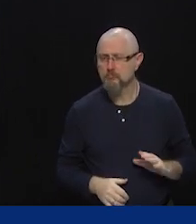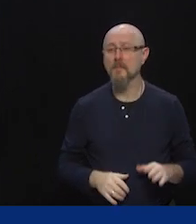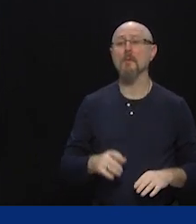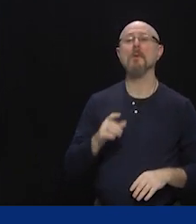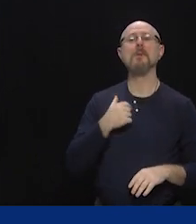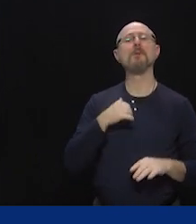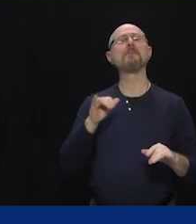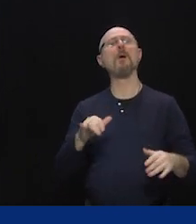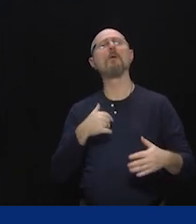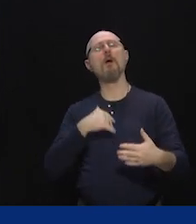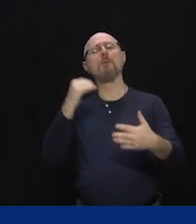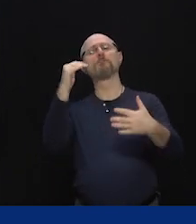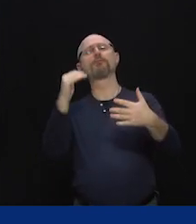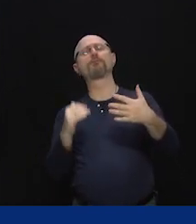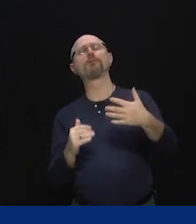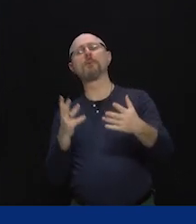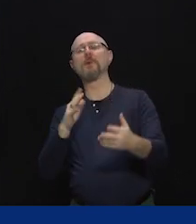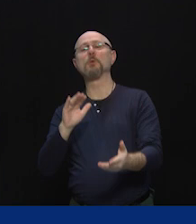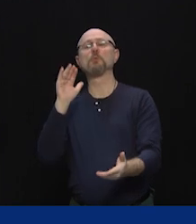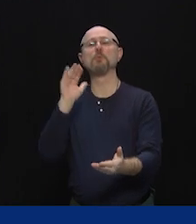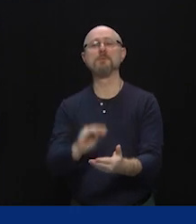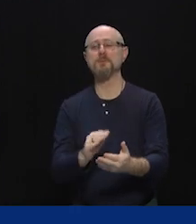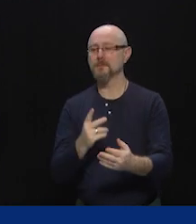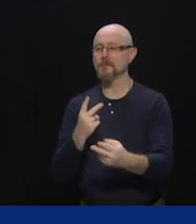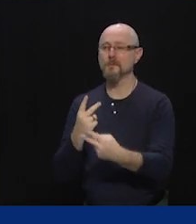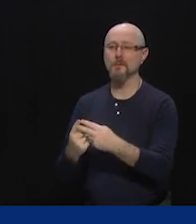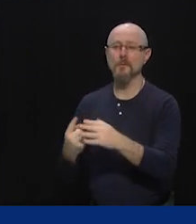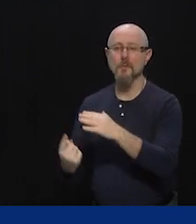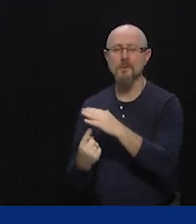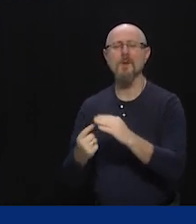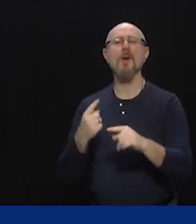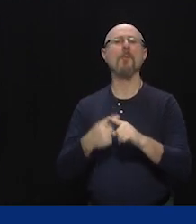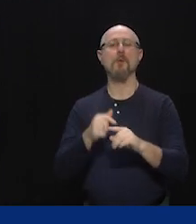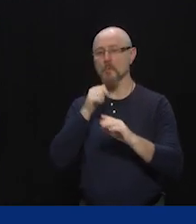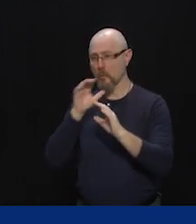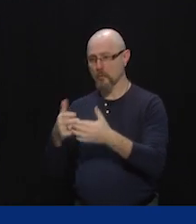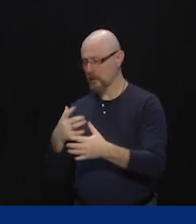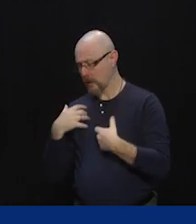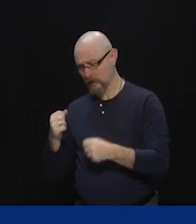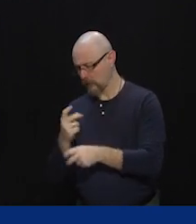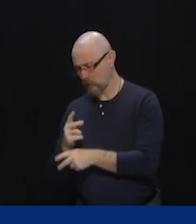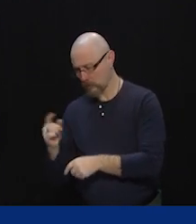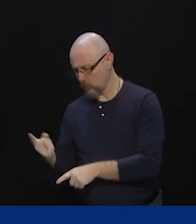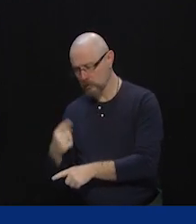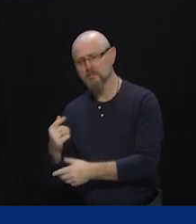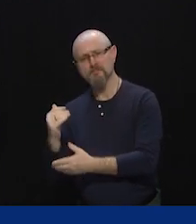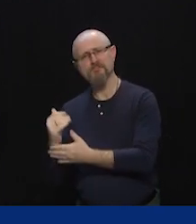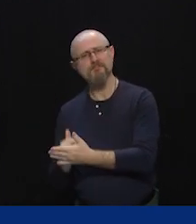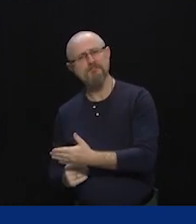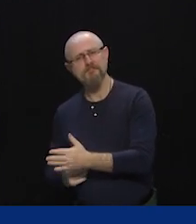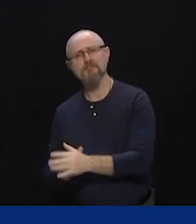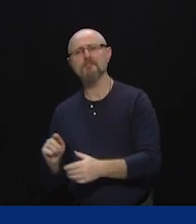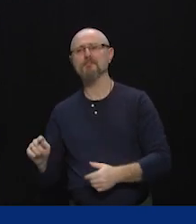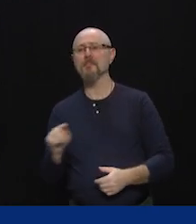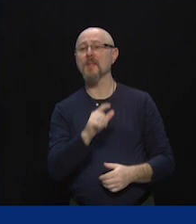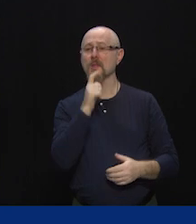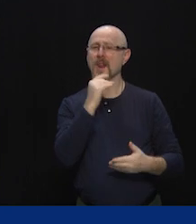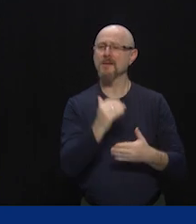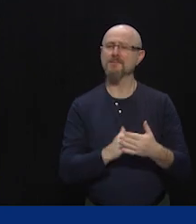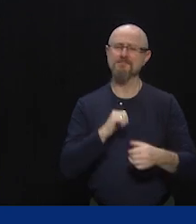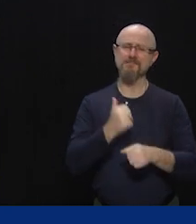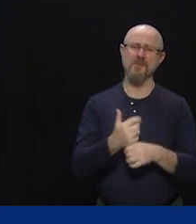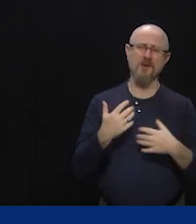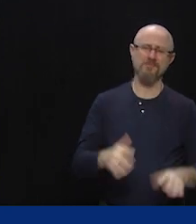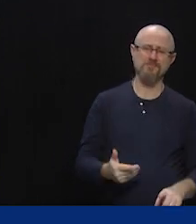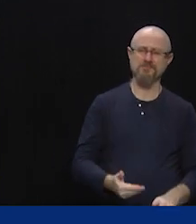on shortened isolation to other sectors than healthcare workers. So we started with a list that had already been developed